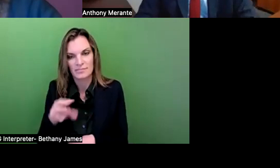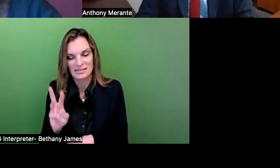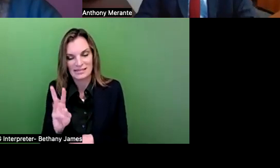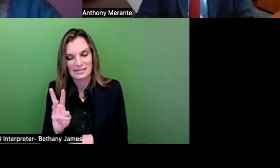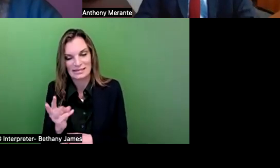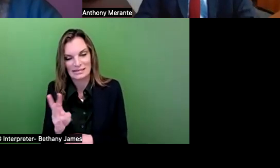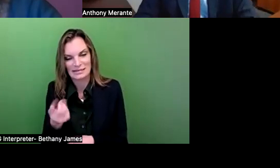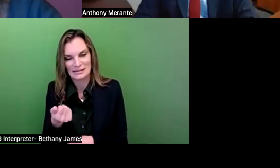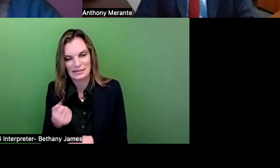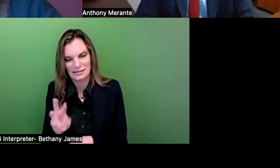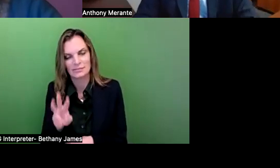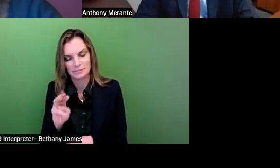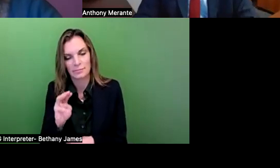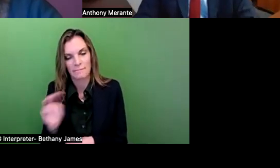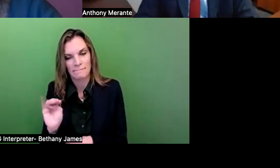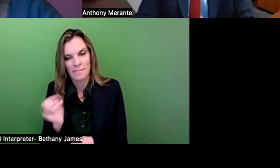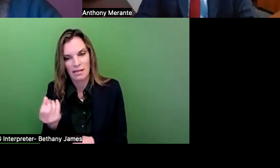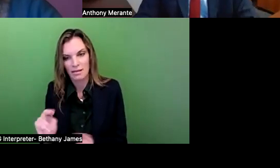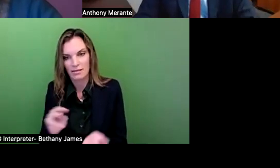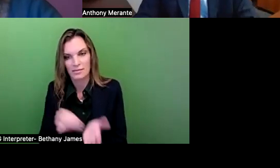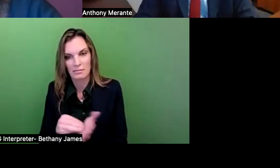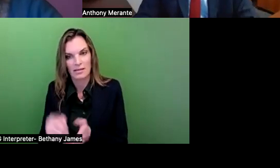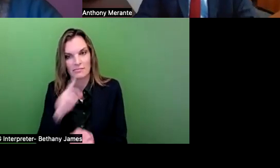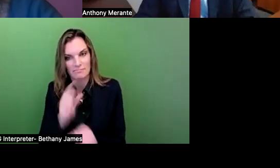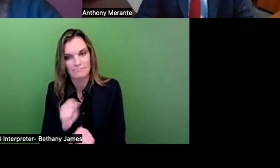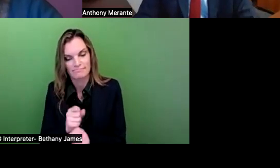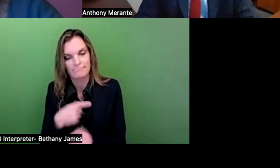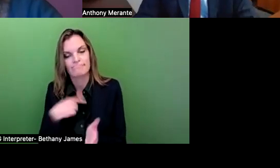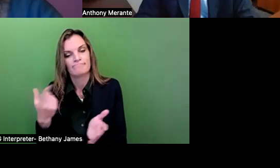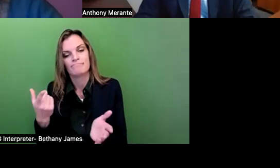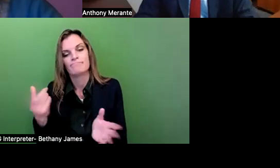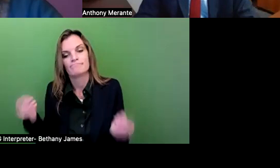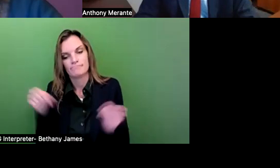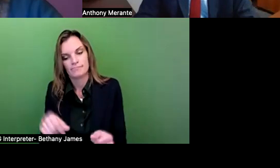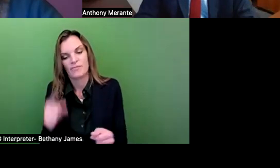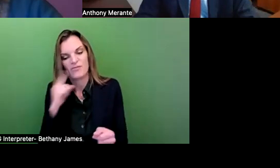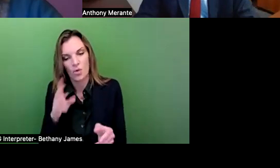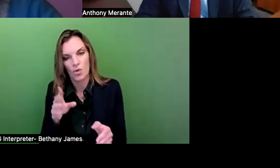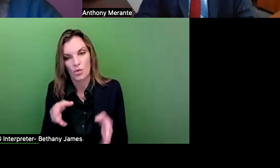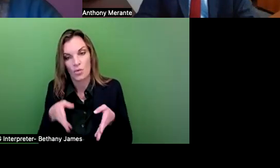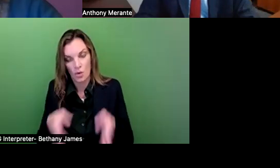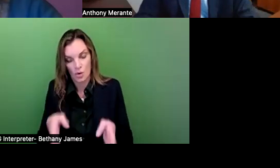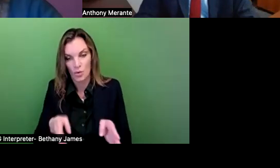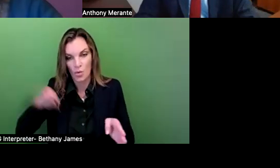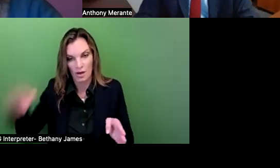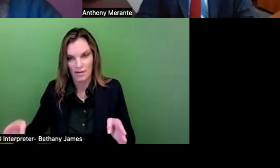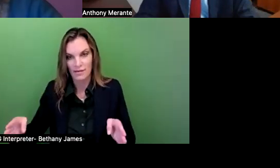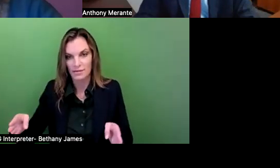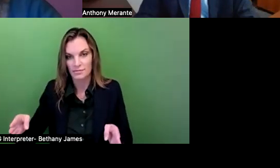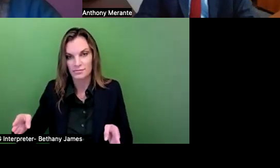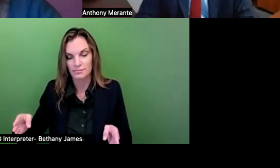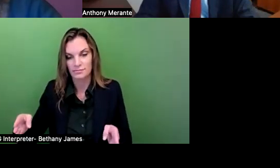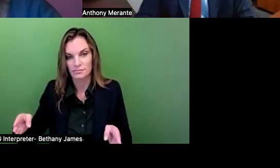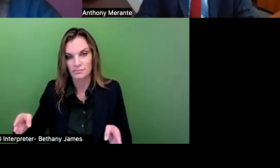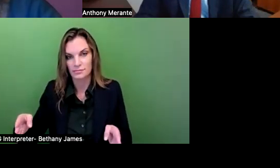towards redesigning and widening the road just as much as we could so that you have access